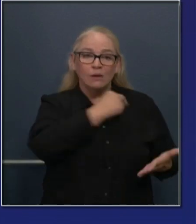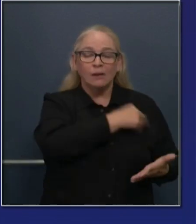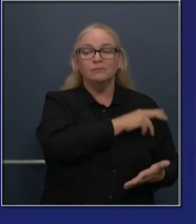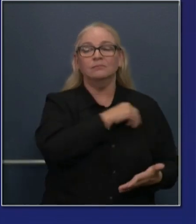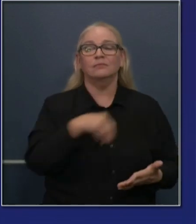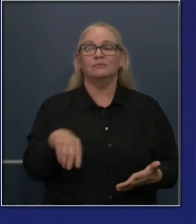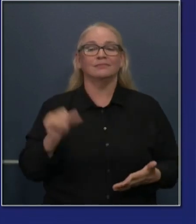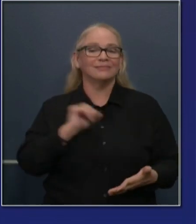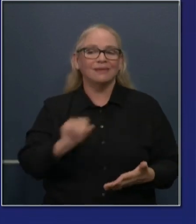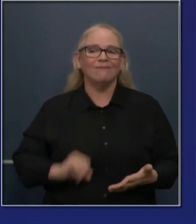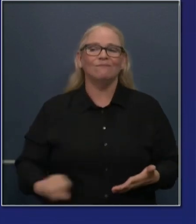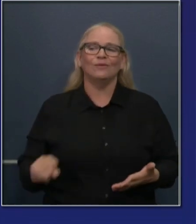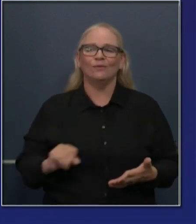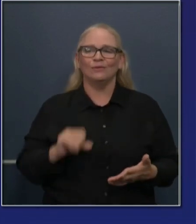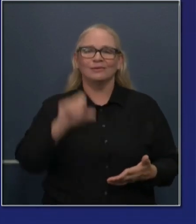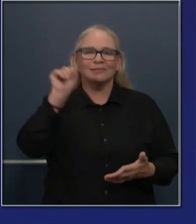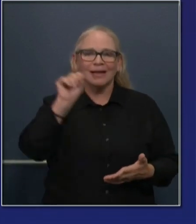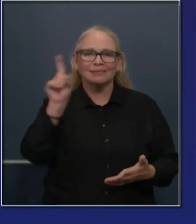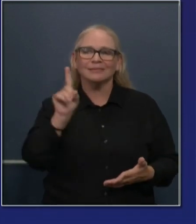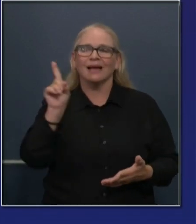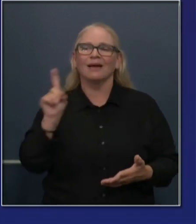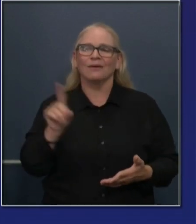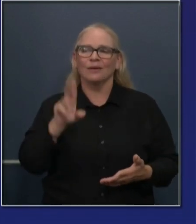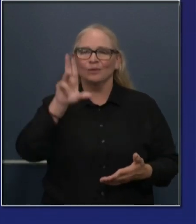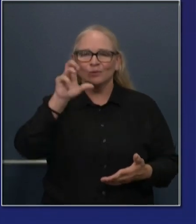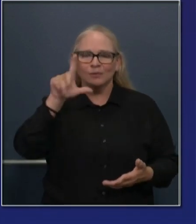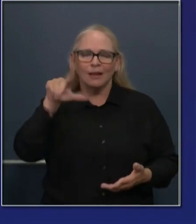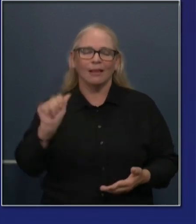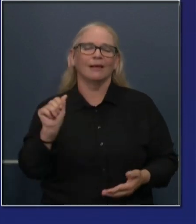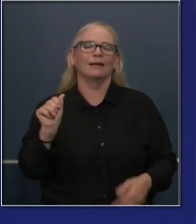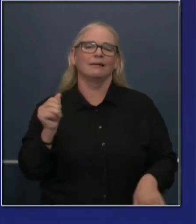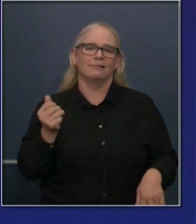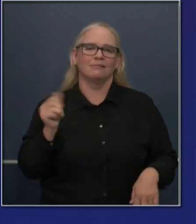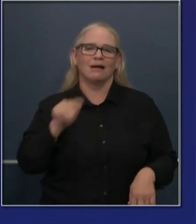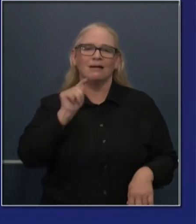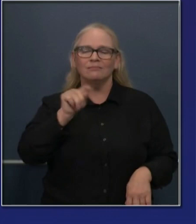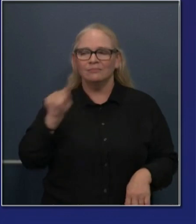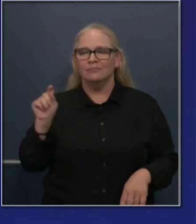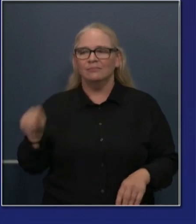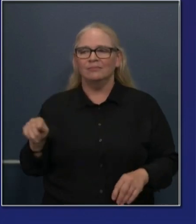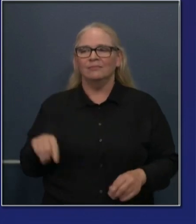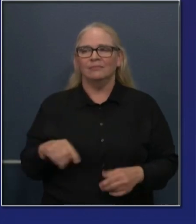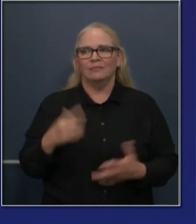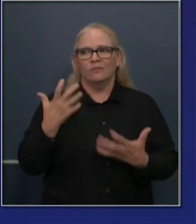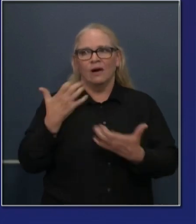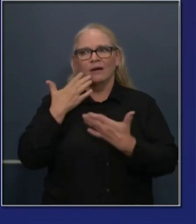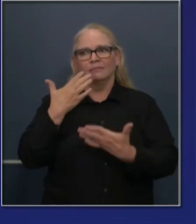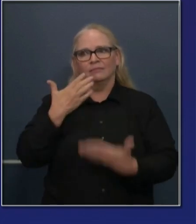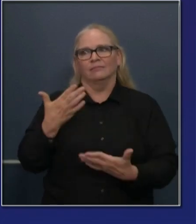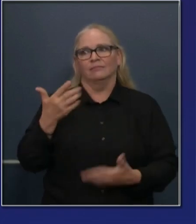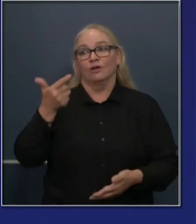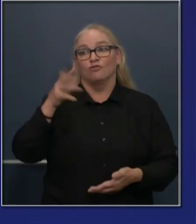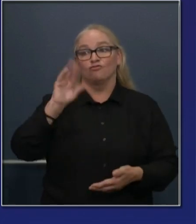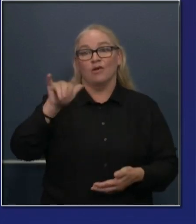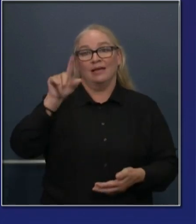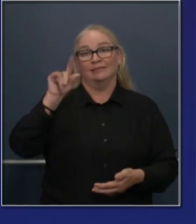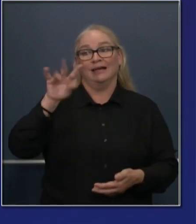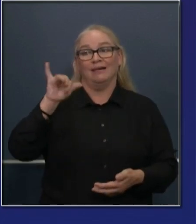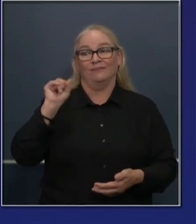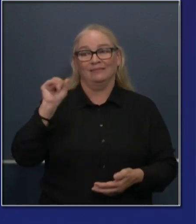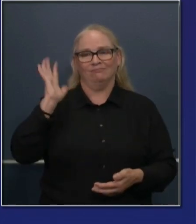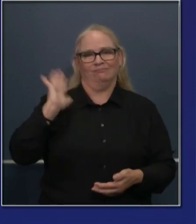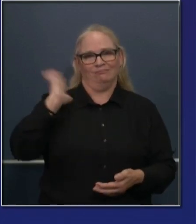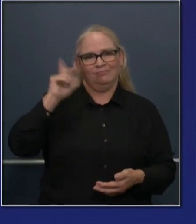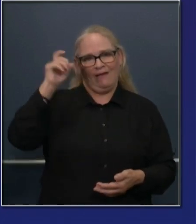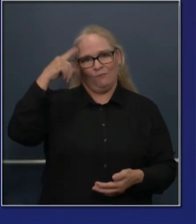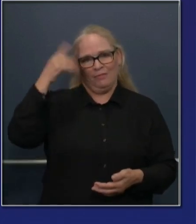and UCLA. I want to just make a personal point to thank Governor Gray Davis, who's been a real champion for some